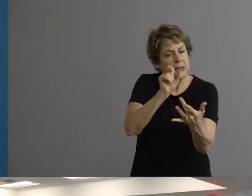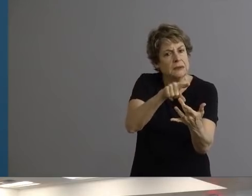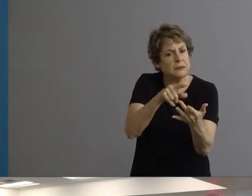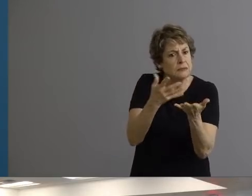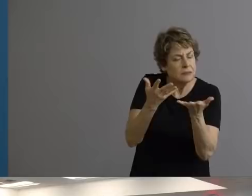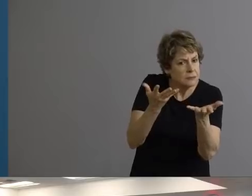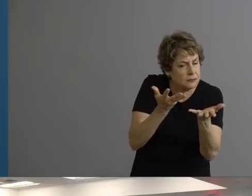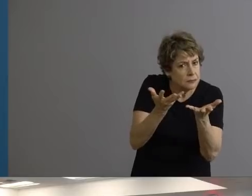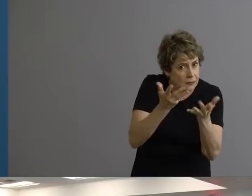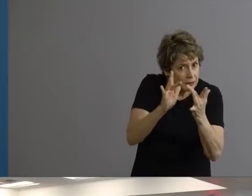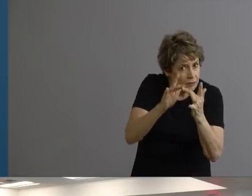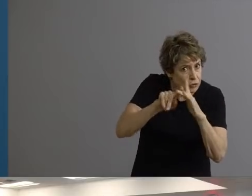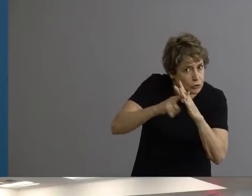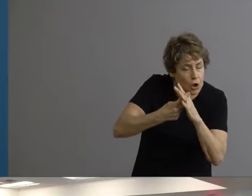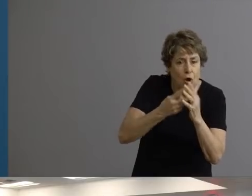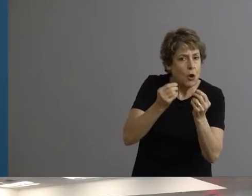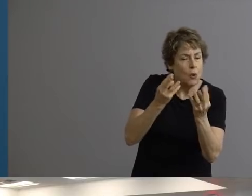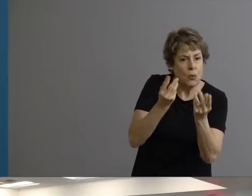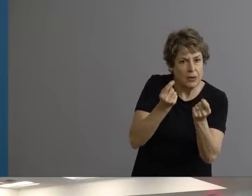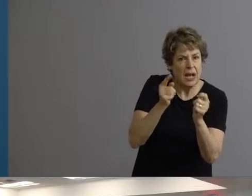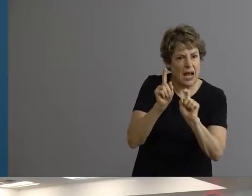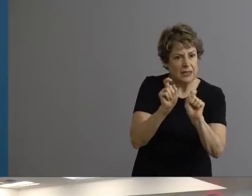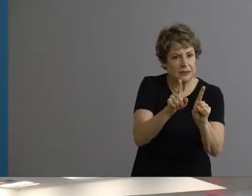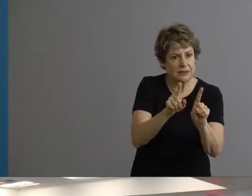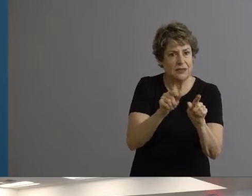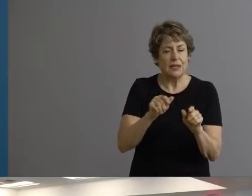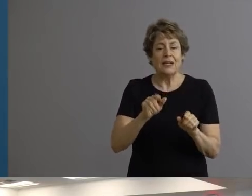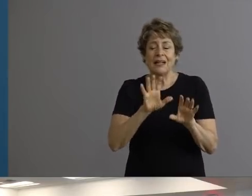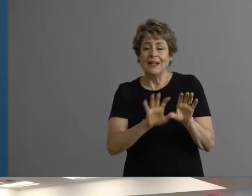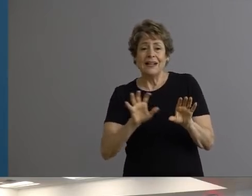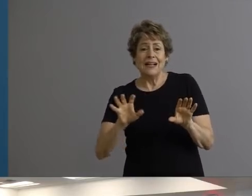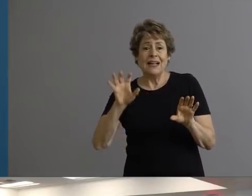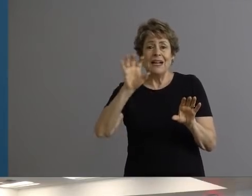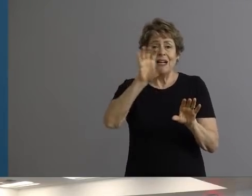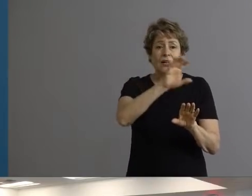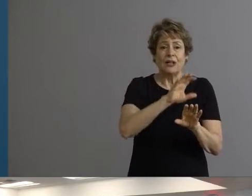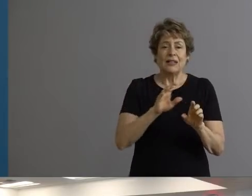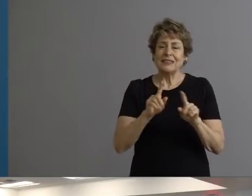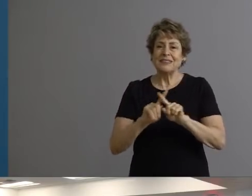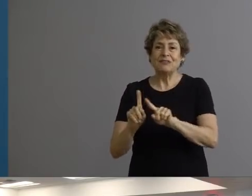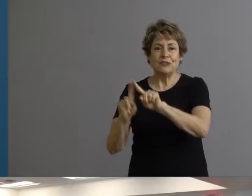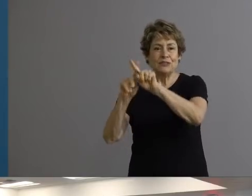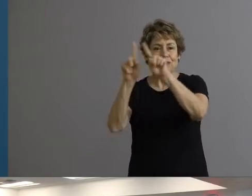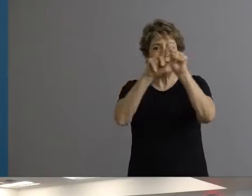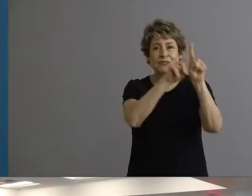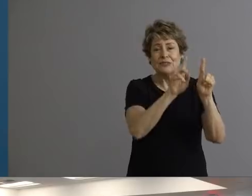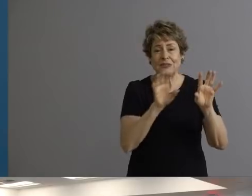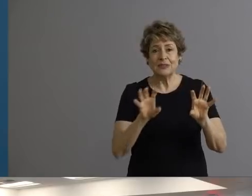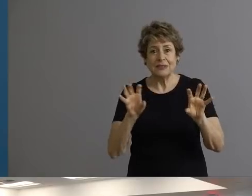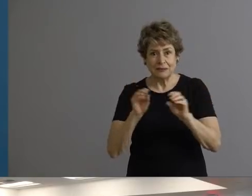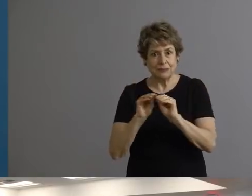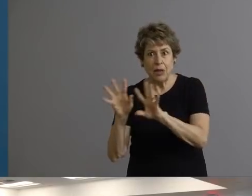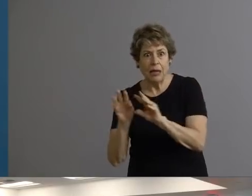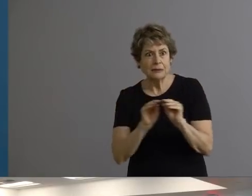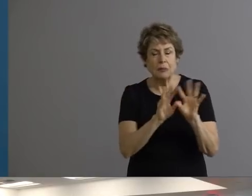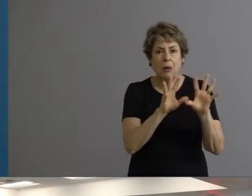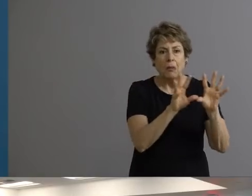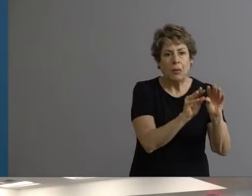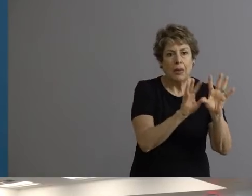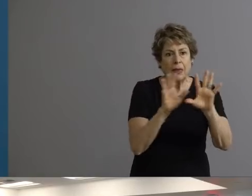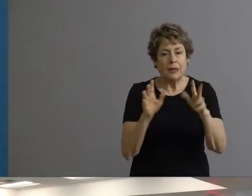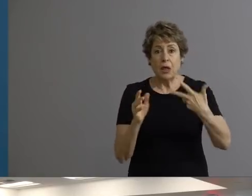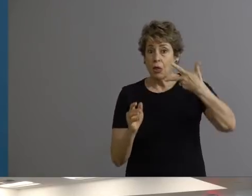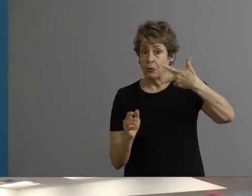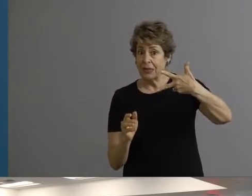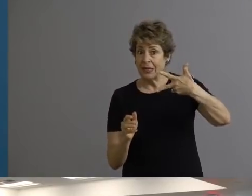spared, the situation in our state is dramatically different in 3 of 15 counties, and